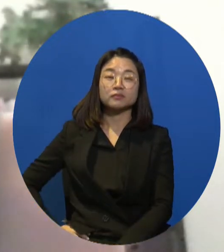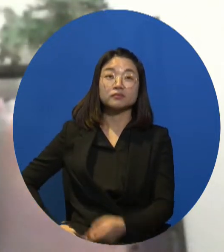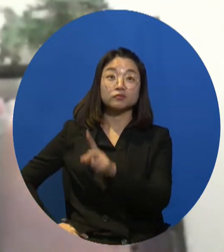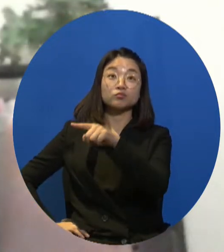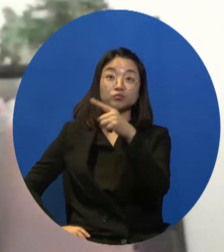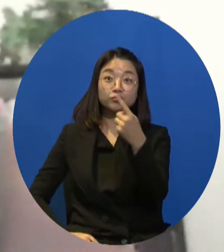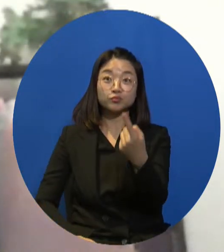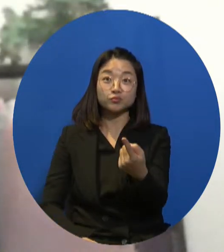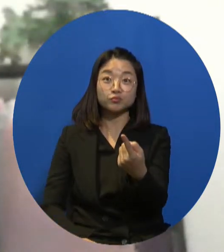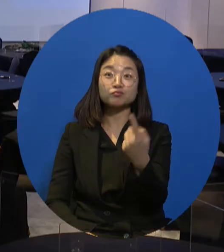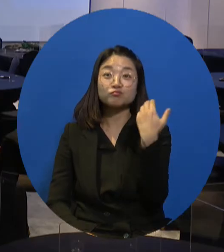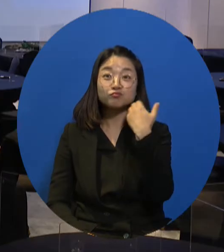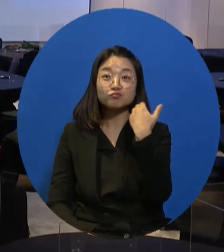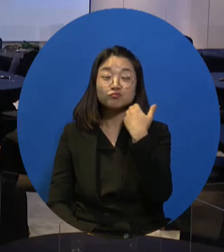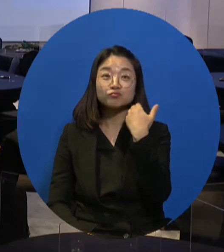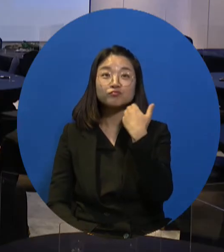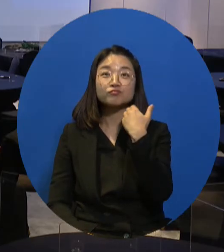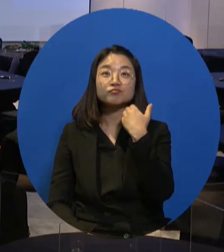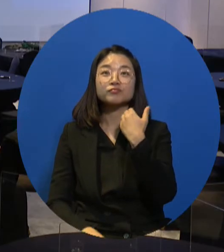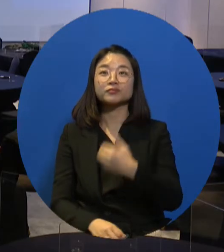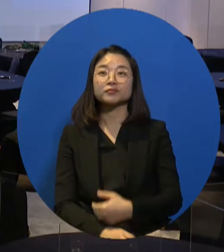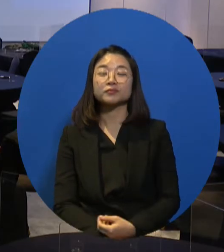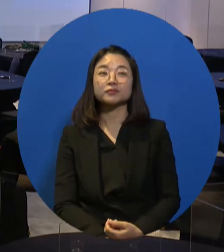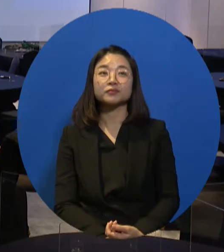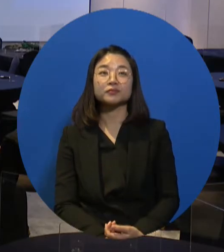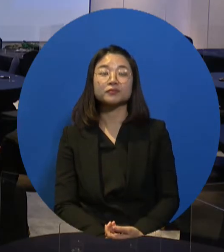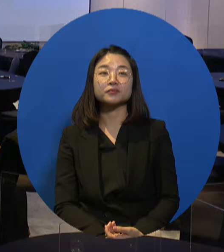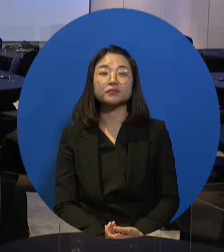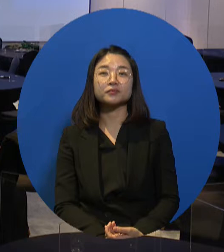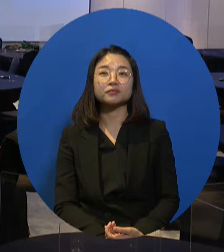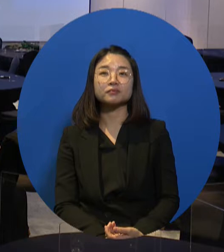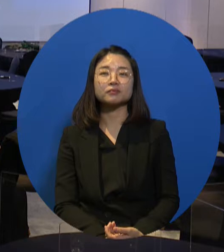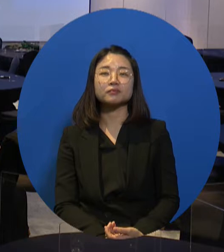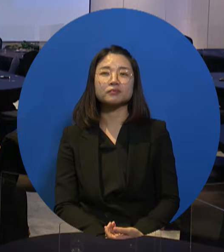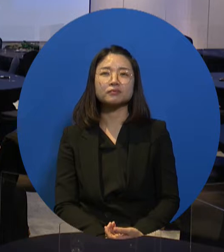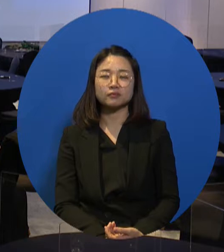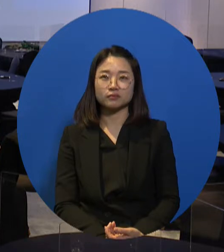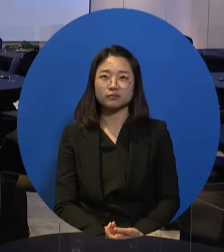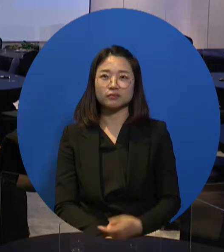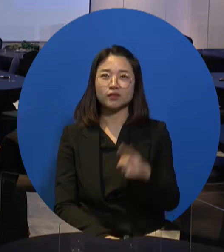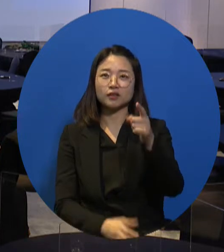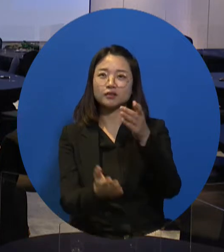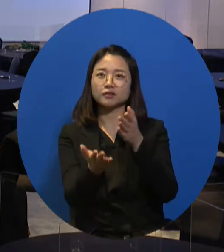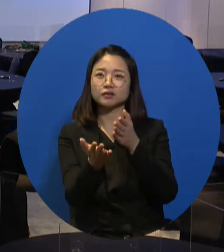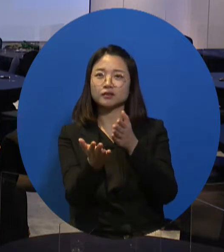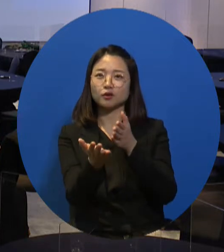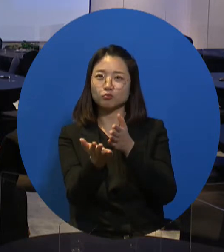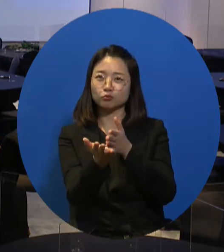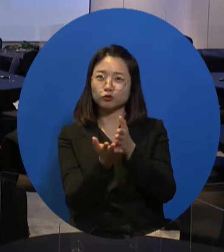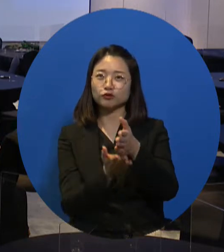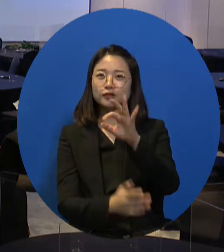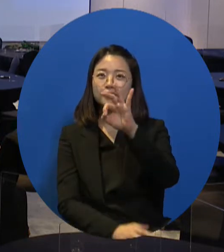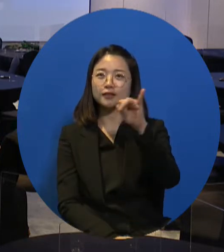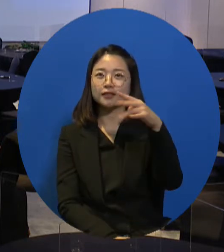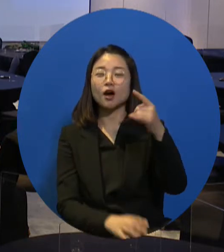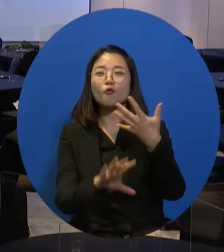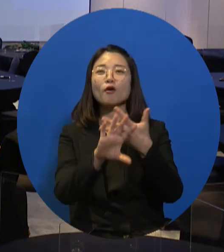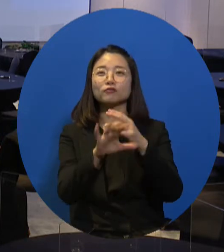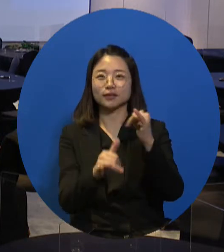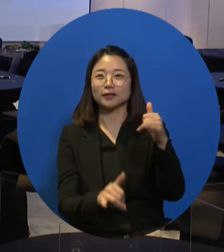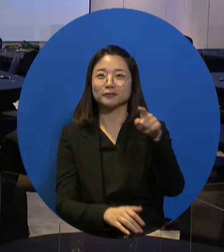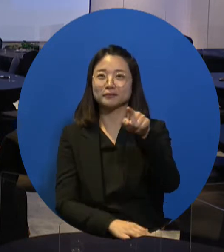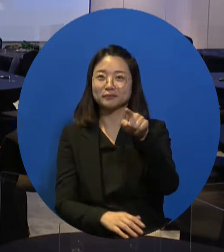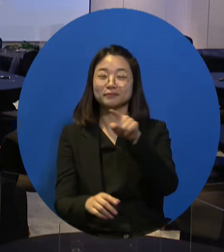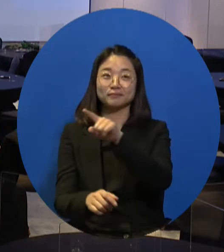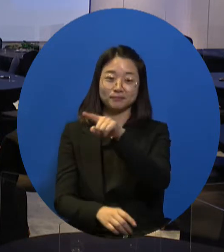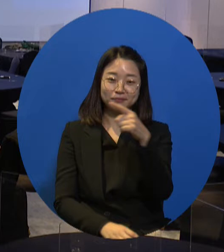And second, we have Stephen Allen, Co-Executive Director of Validity Foundation. And the